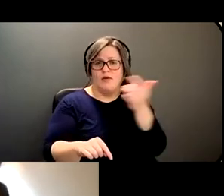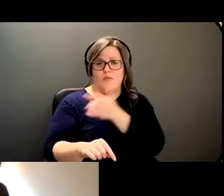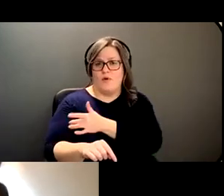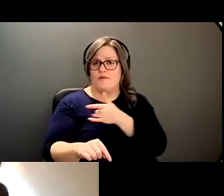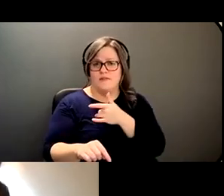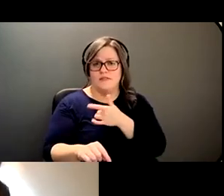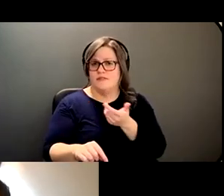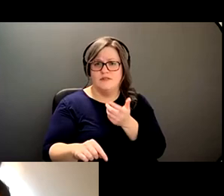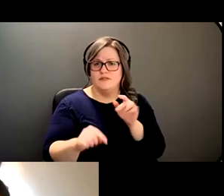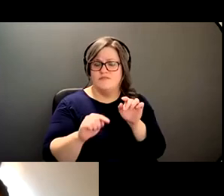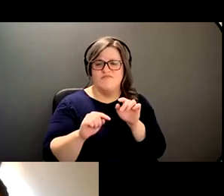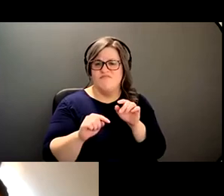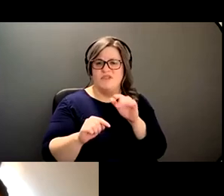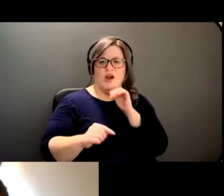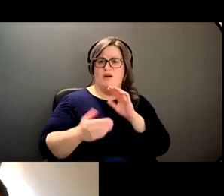just anywhere where you don't live,